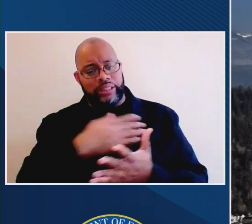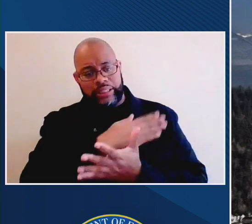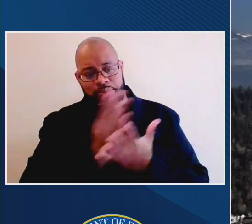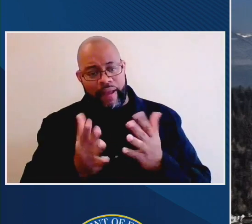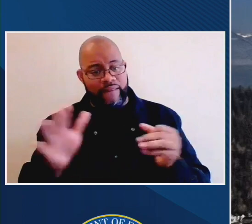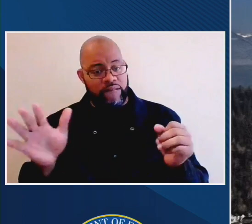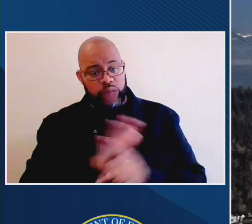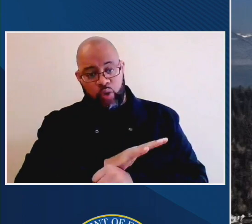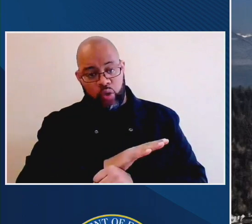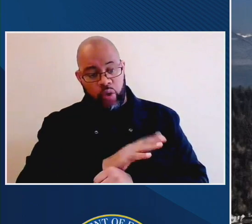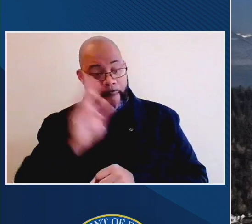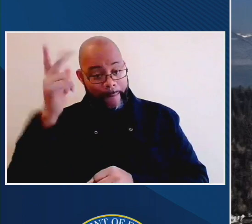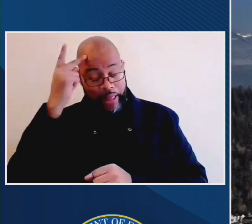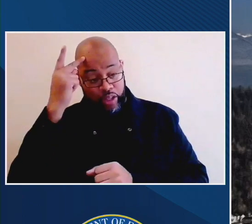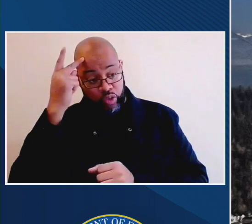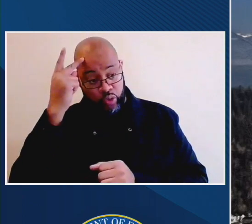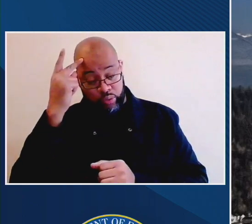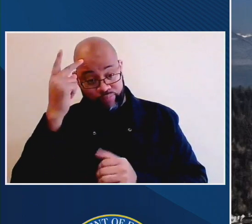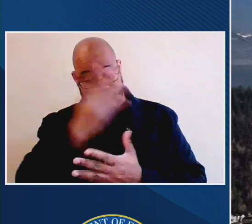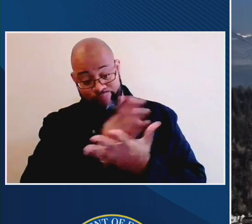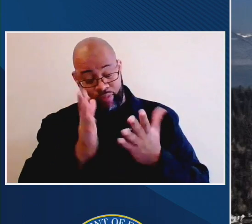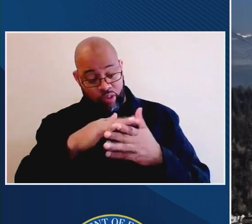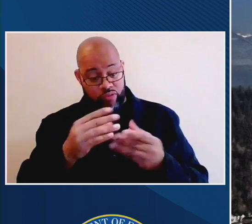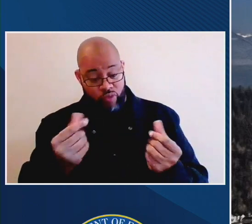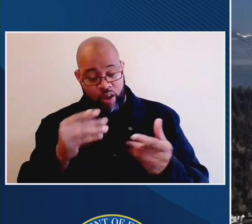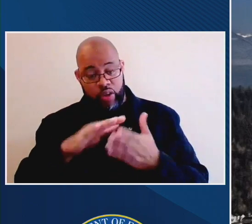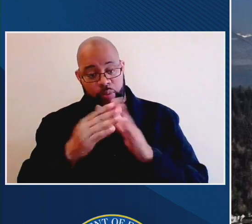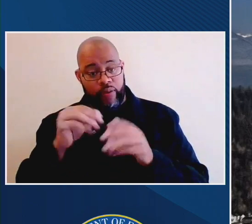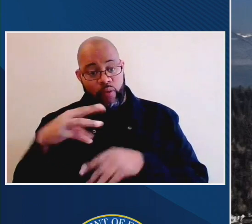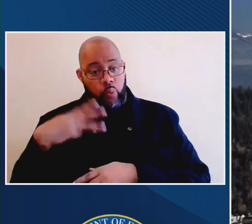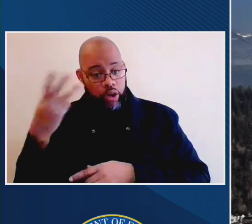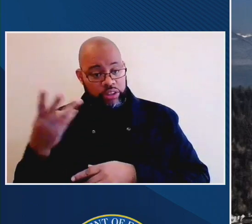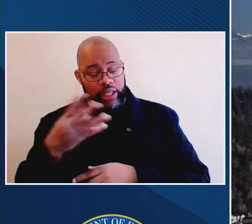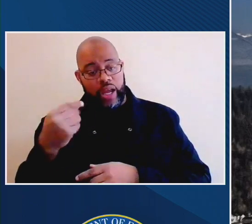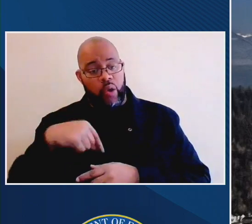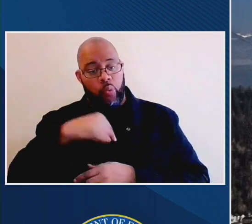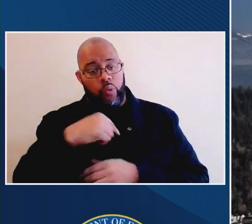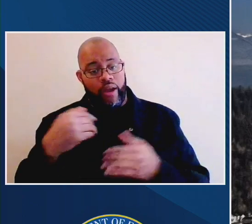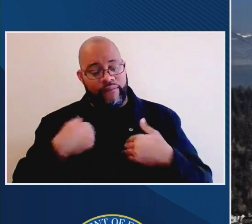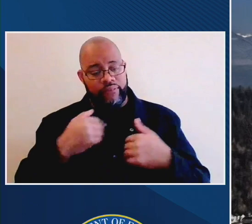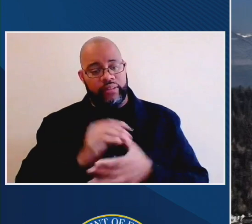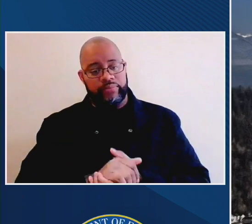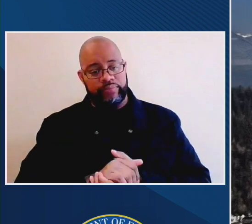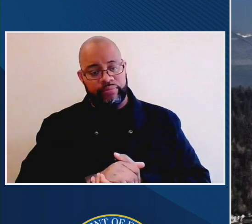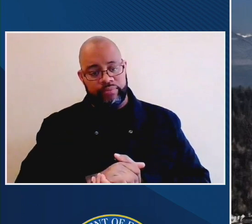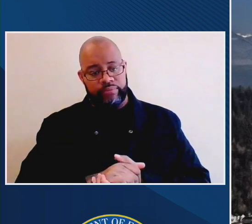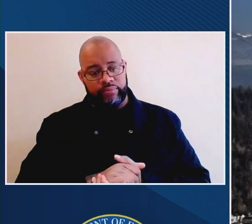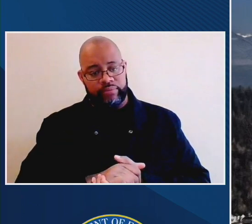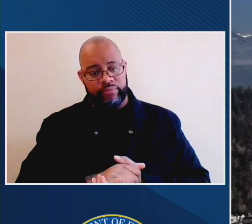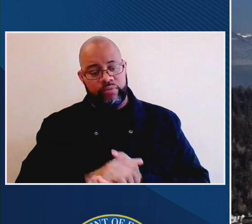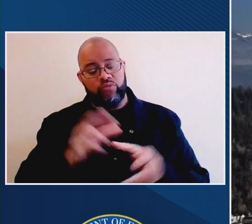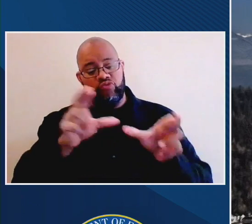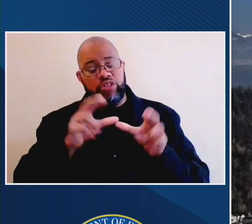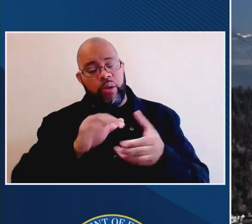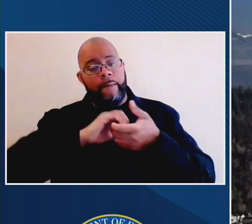that's looking forward to what they do after graduation, whatever that might be, is that it increases high school graduation rates